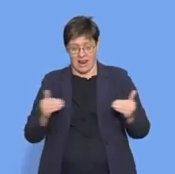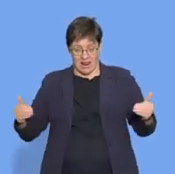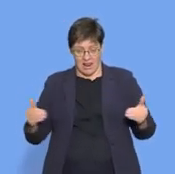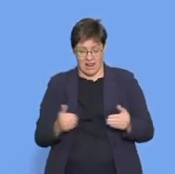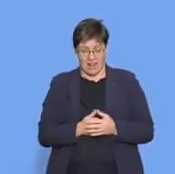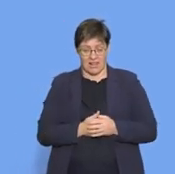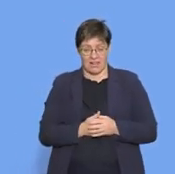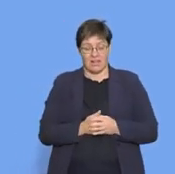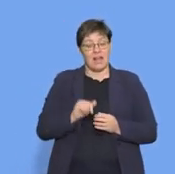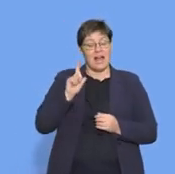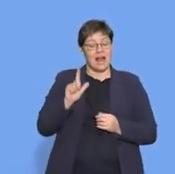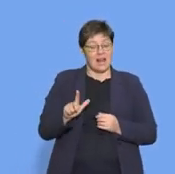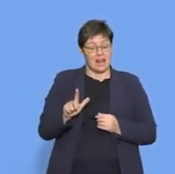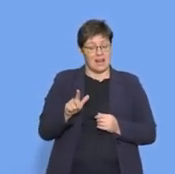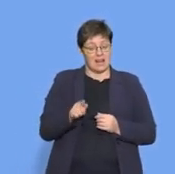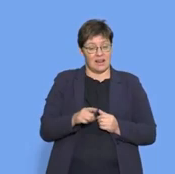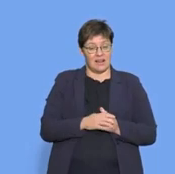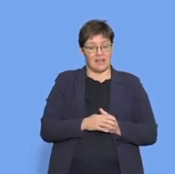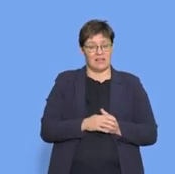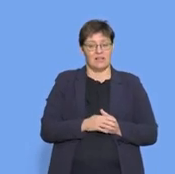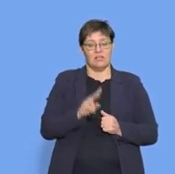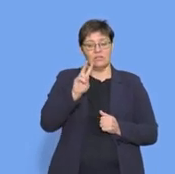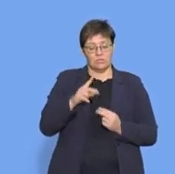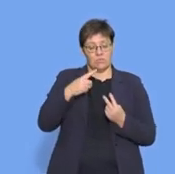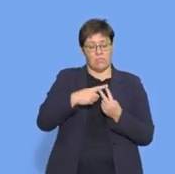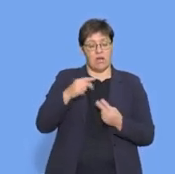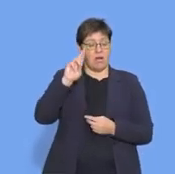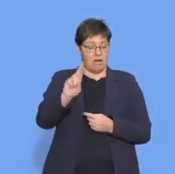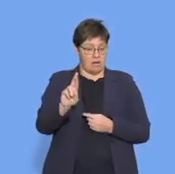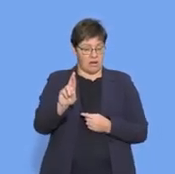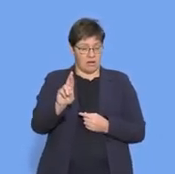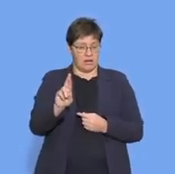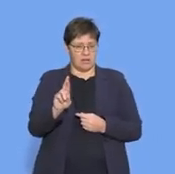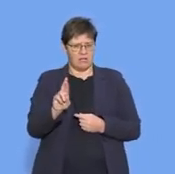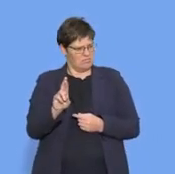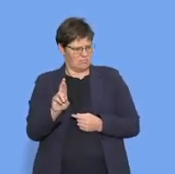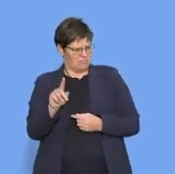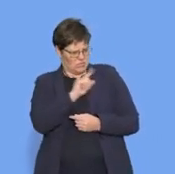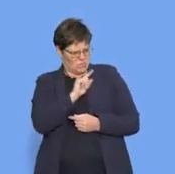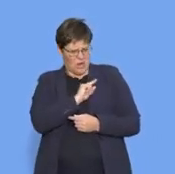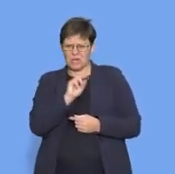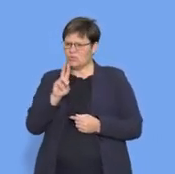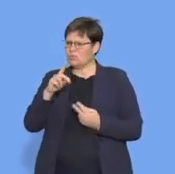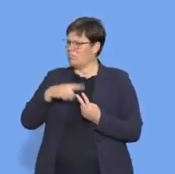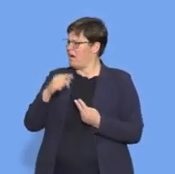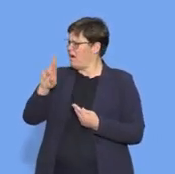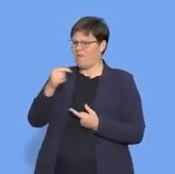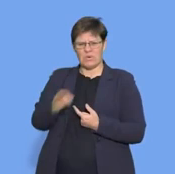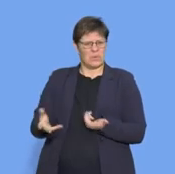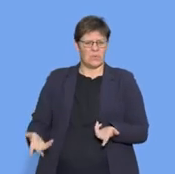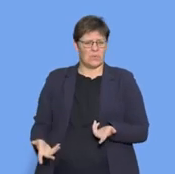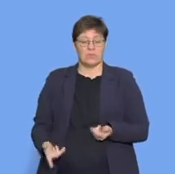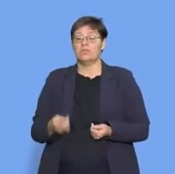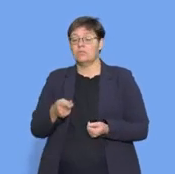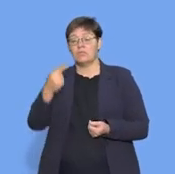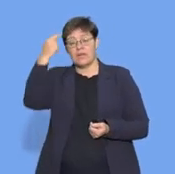length of the rectangle. The length of the rectangle is 2 pi r, and you might be asking, well, why is it 2 pi